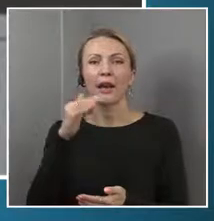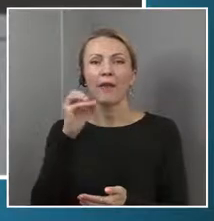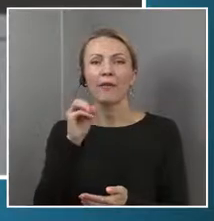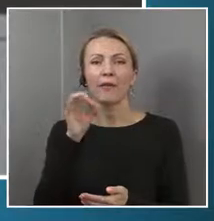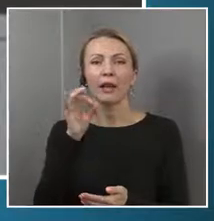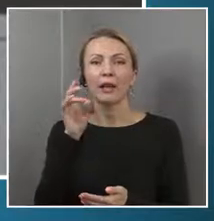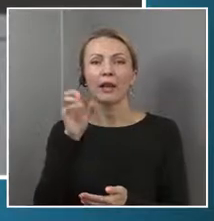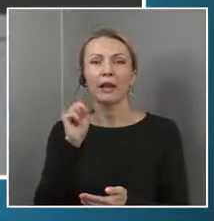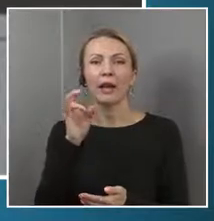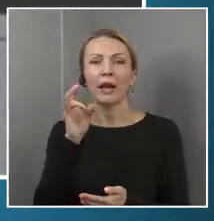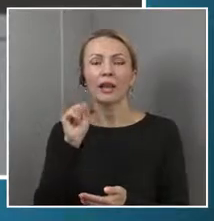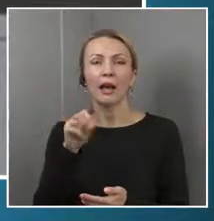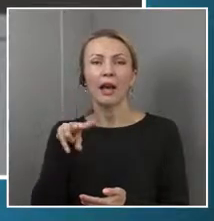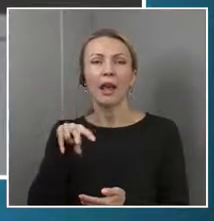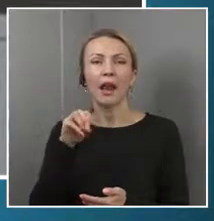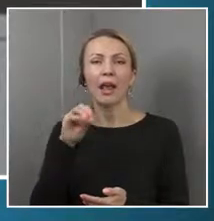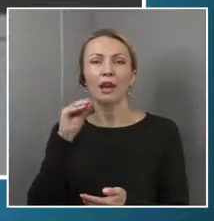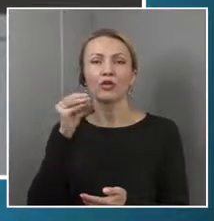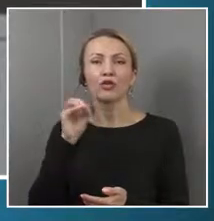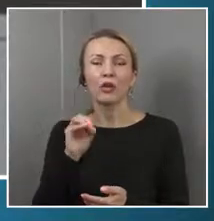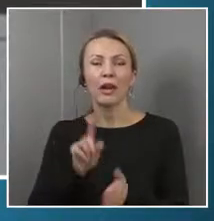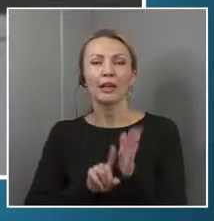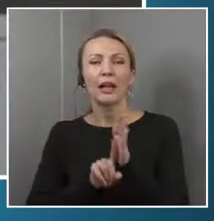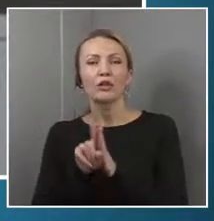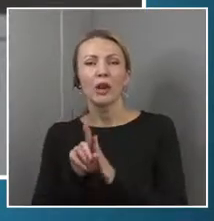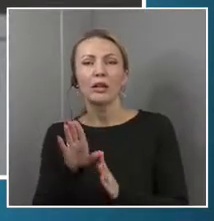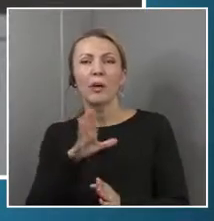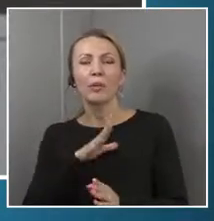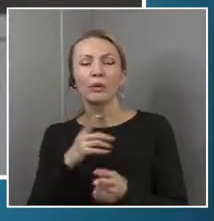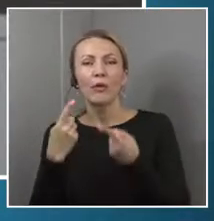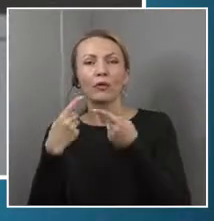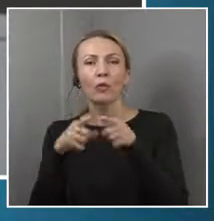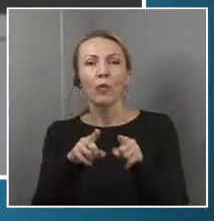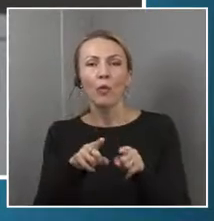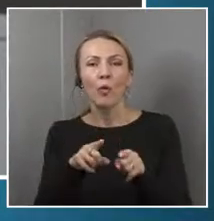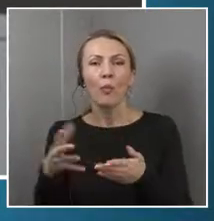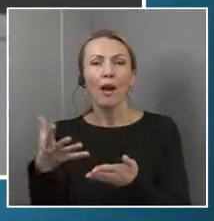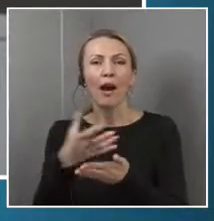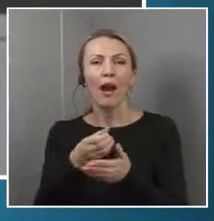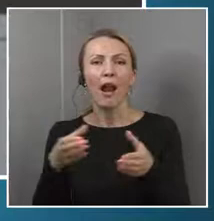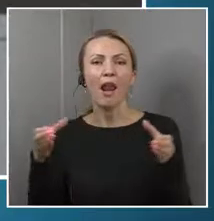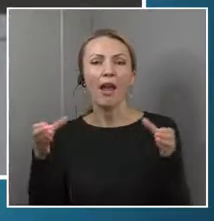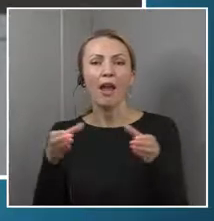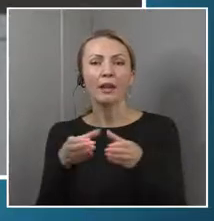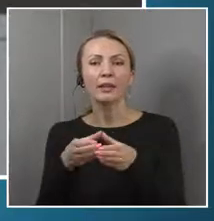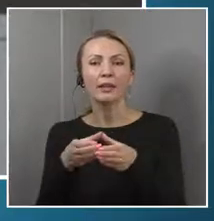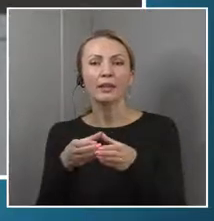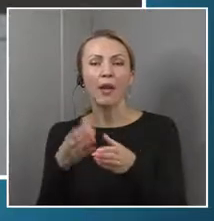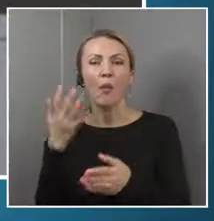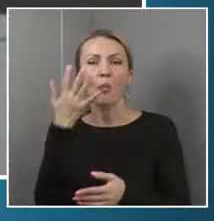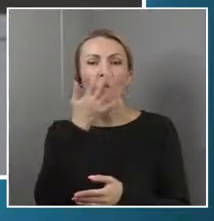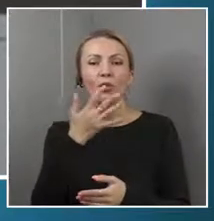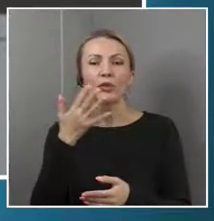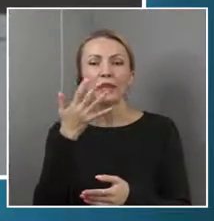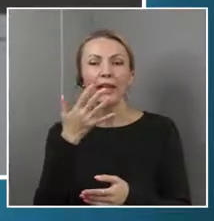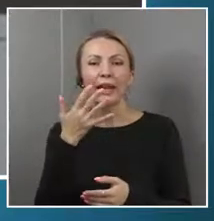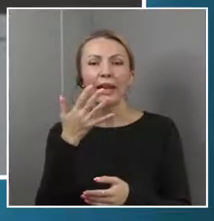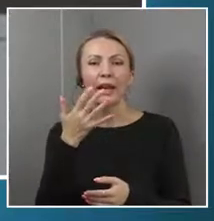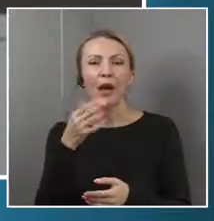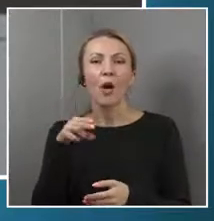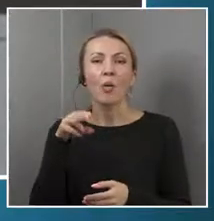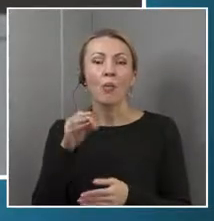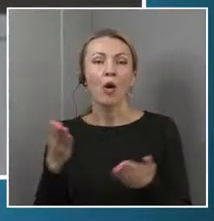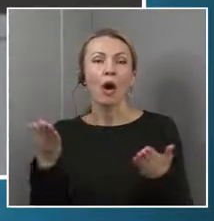Léger painting in my collection. It used to be in the collection of the artist himself. Then it belonged to the